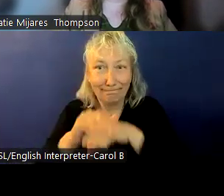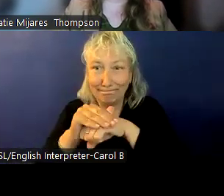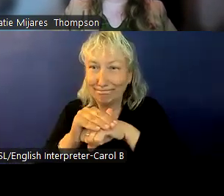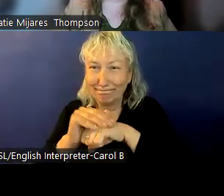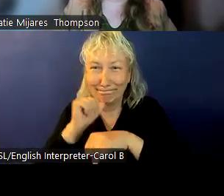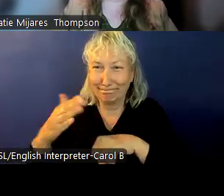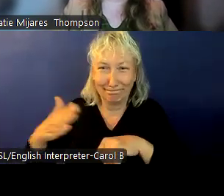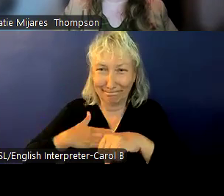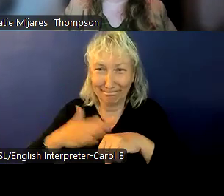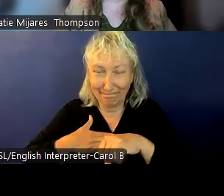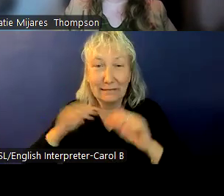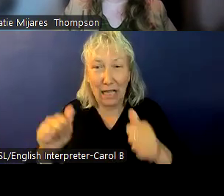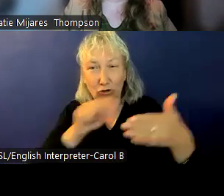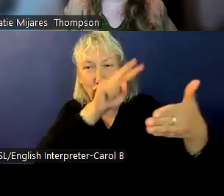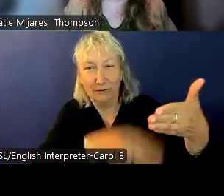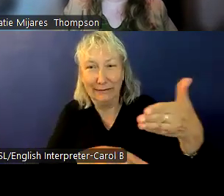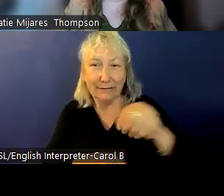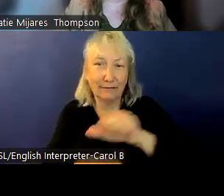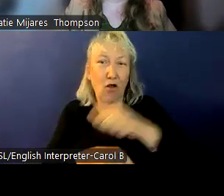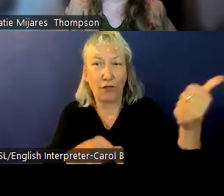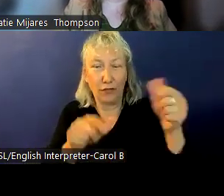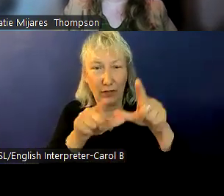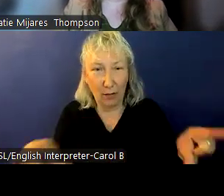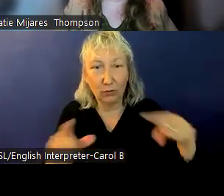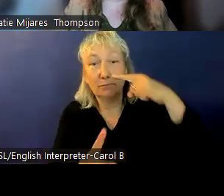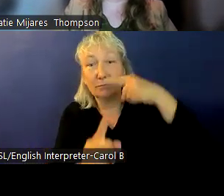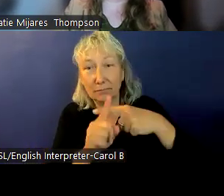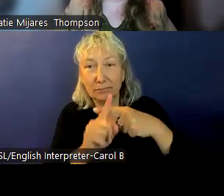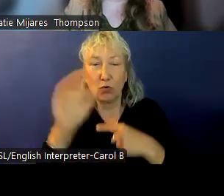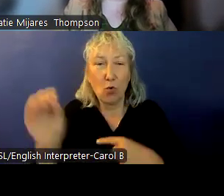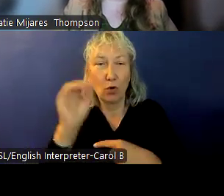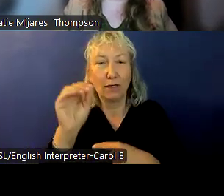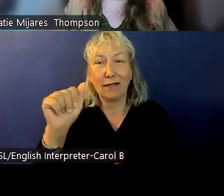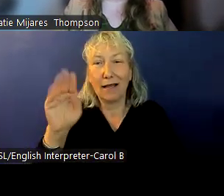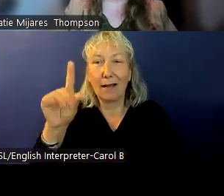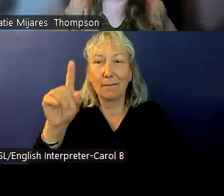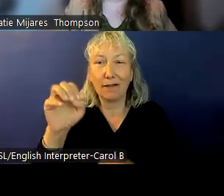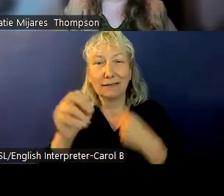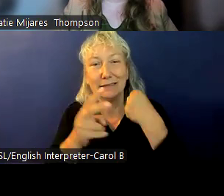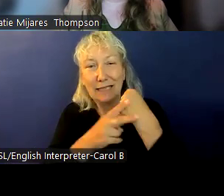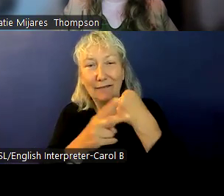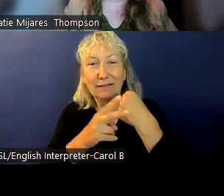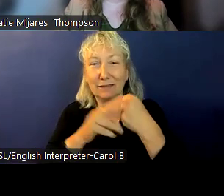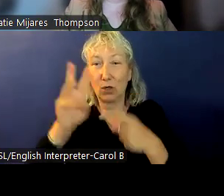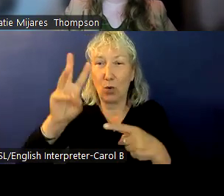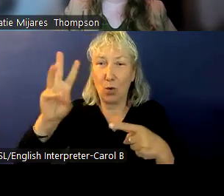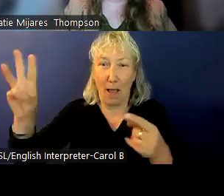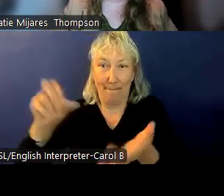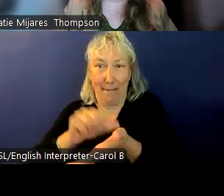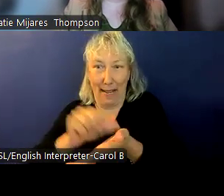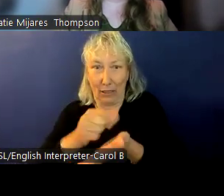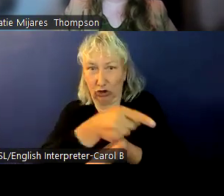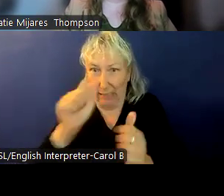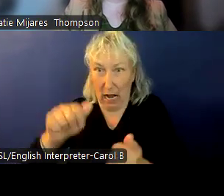language. In addition, you see our OregonAbleSavings.com website where there's a ton of information as well. That being